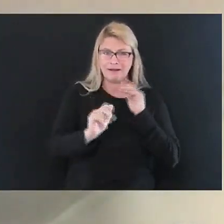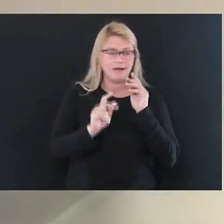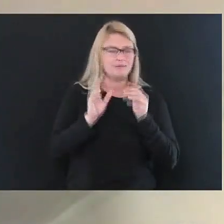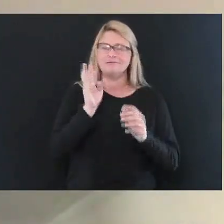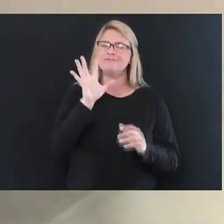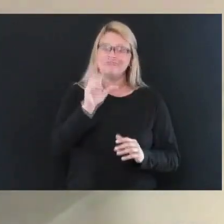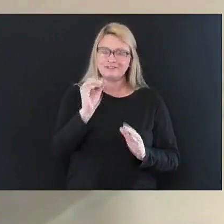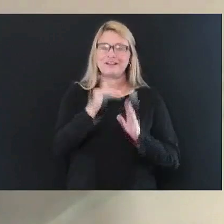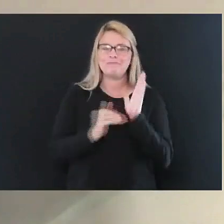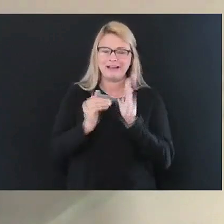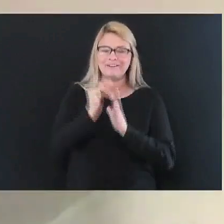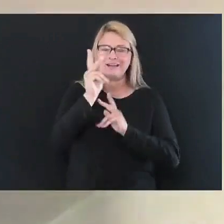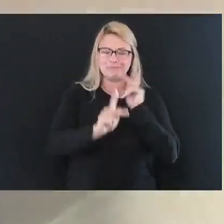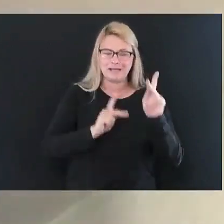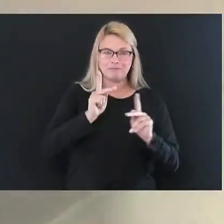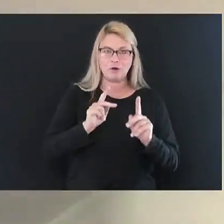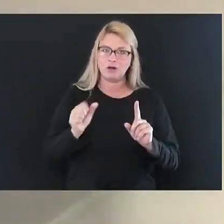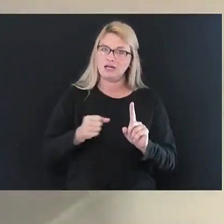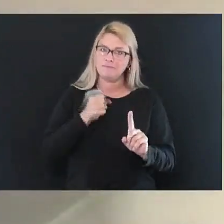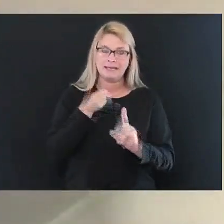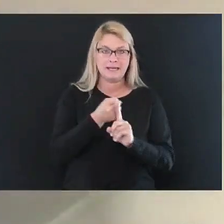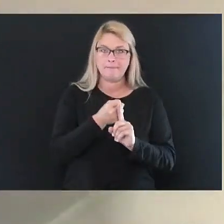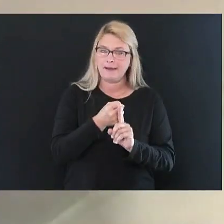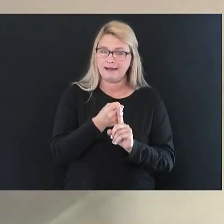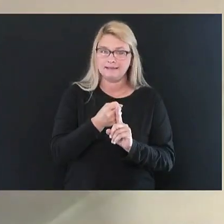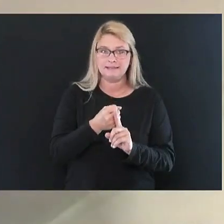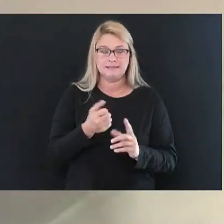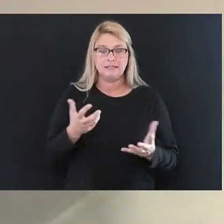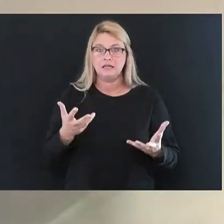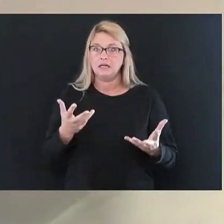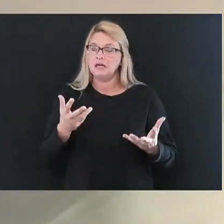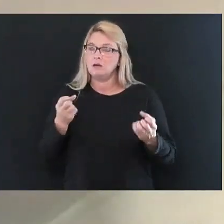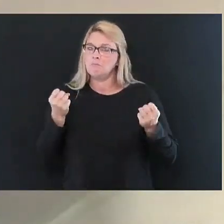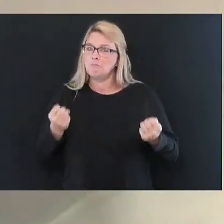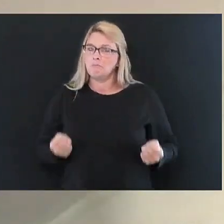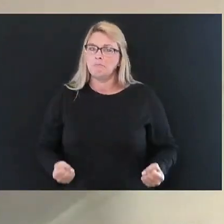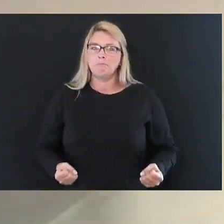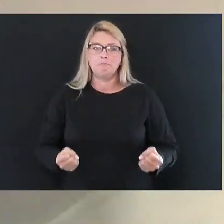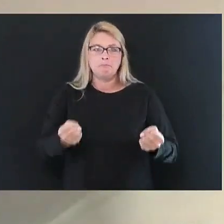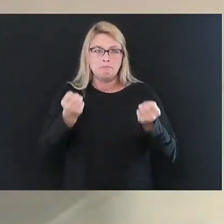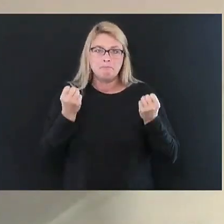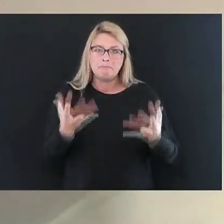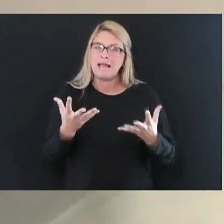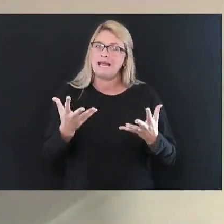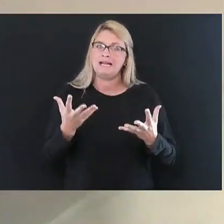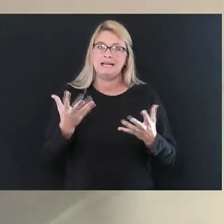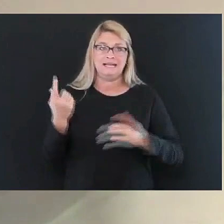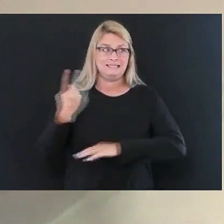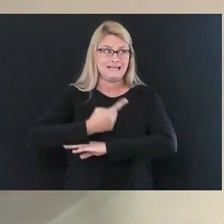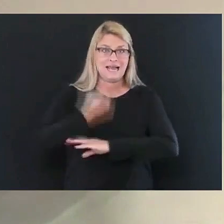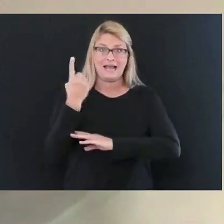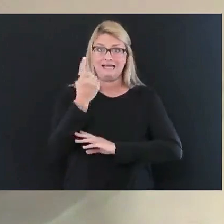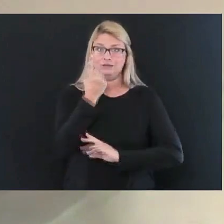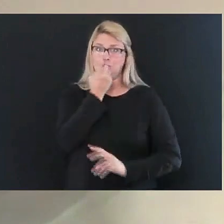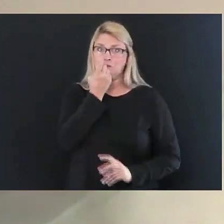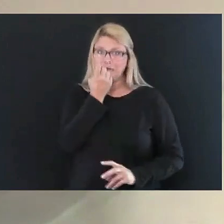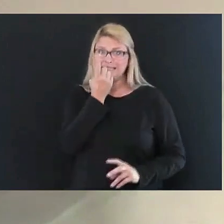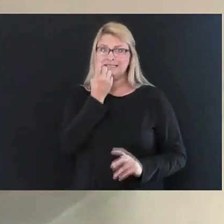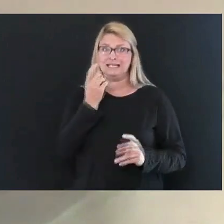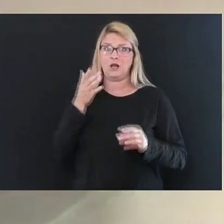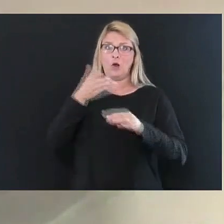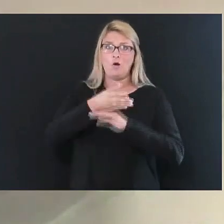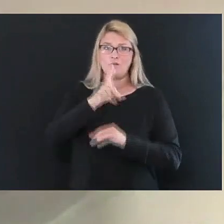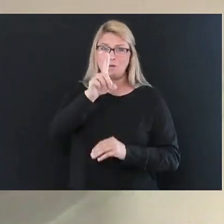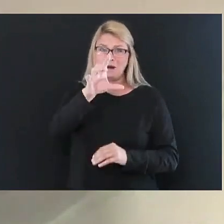10 million people infected in the United States. We have had many consecutive days of over 100,000 new